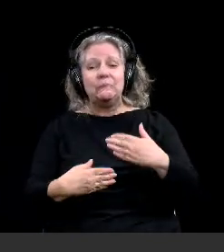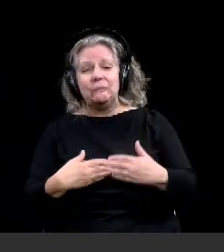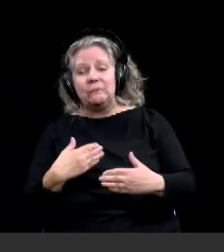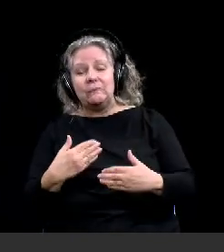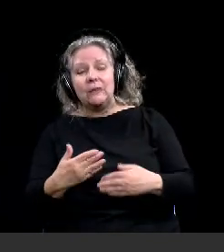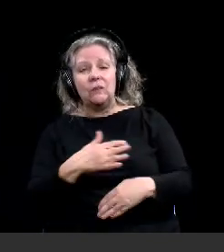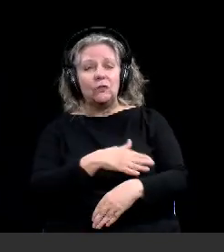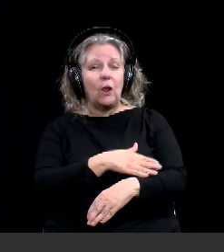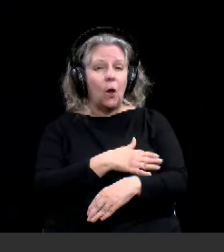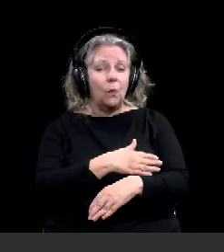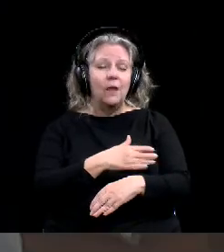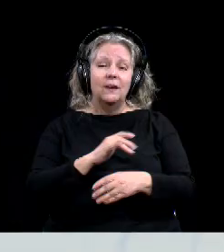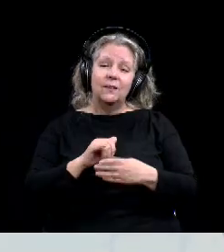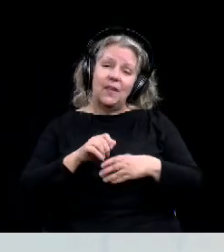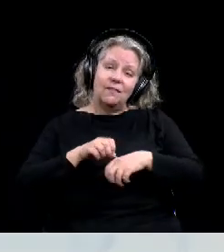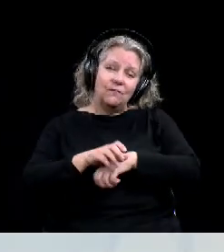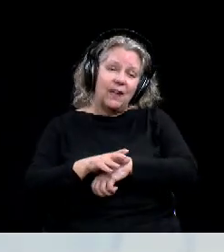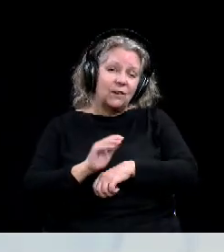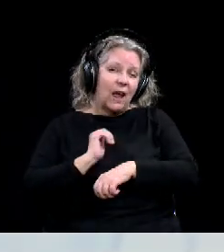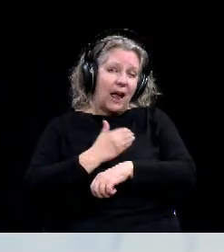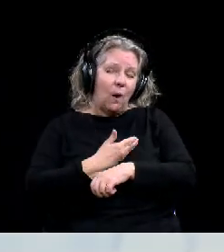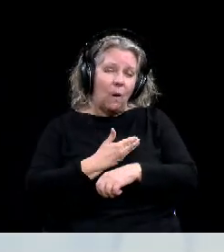field that? Sure.